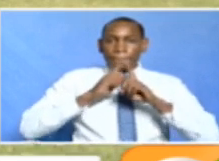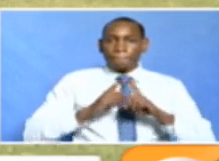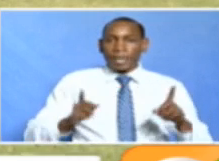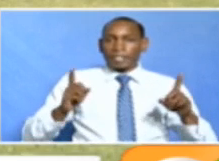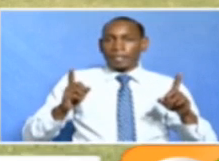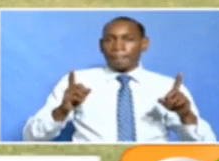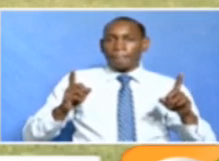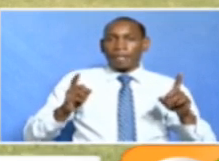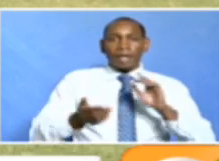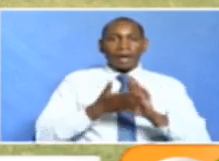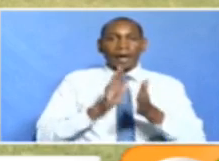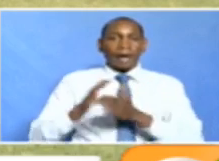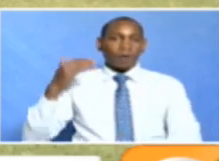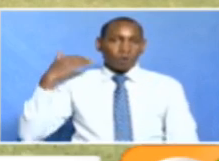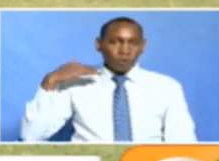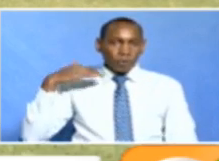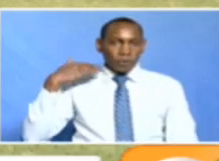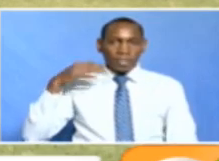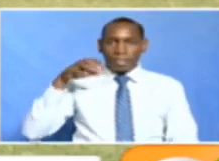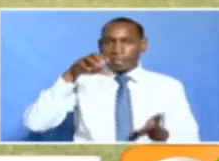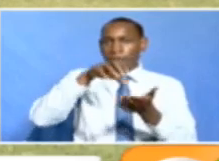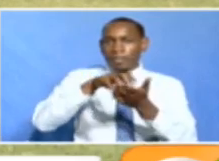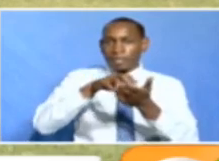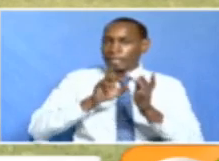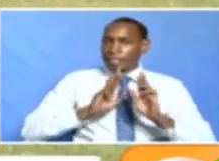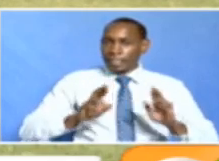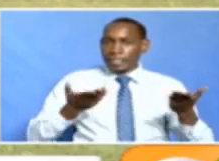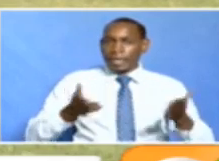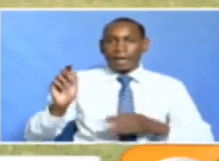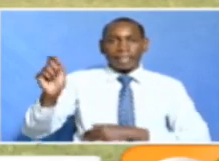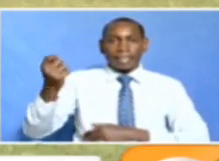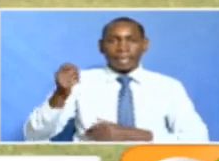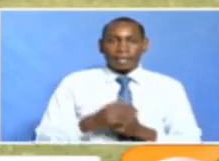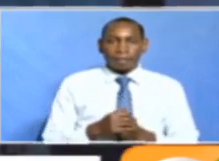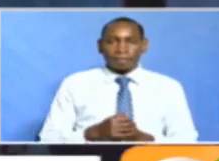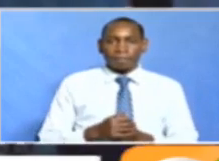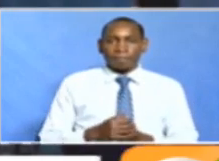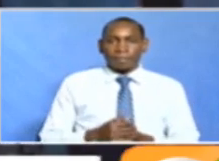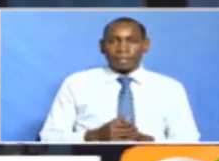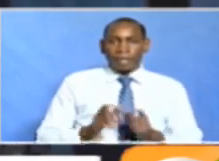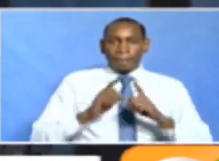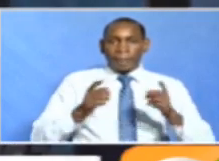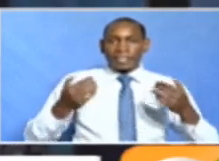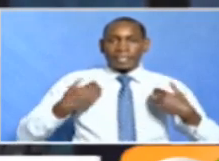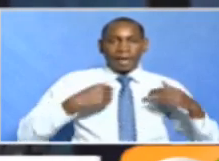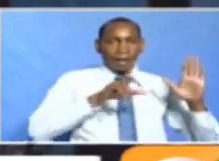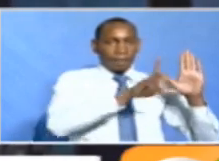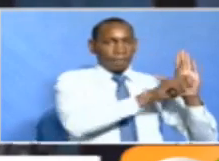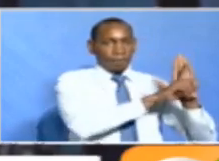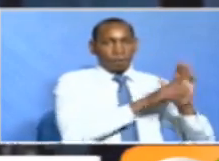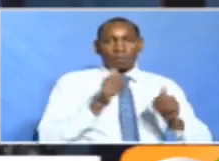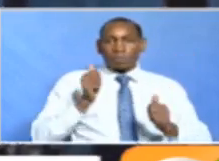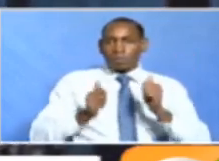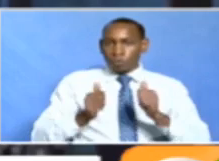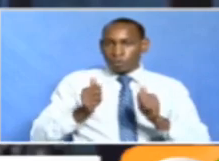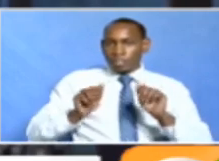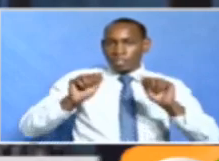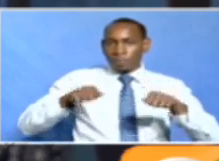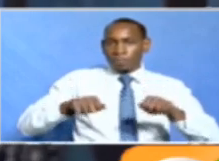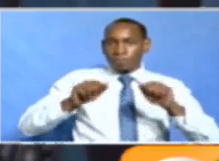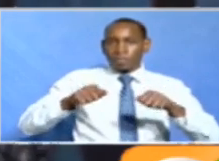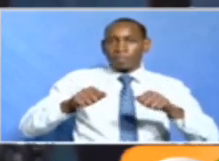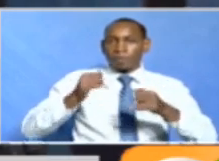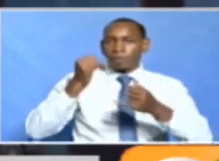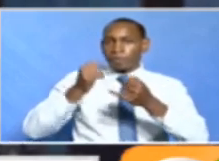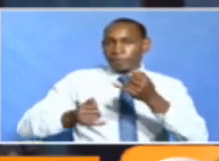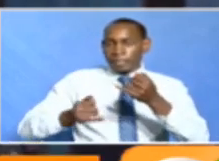However, no criminal sanctions are available in Kenya. But we do have laws which can sort of go around and about and